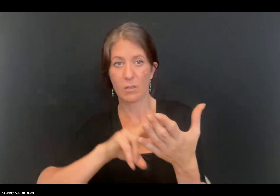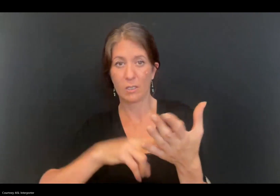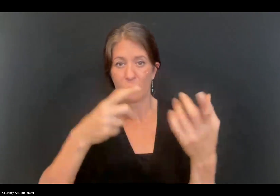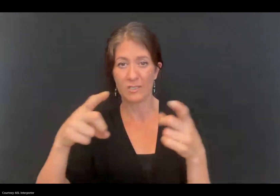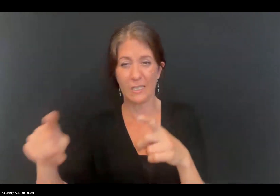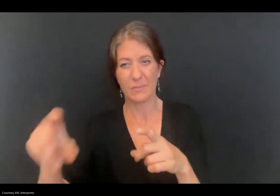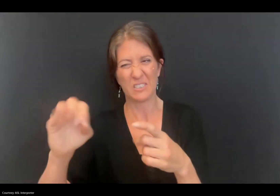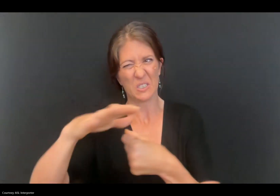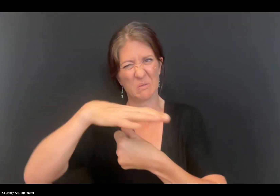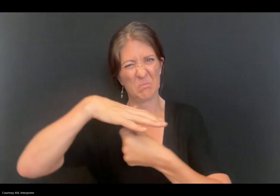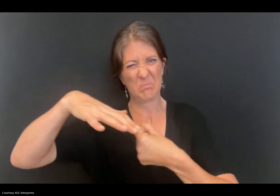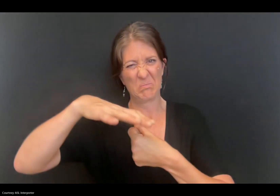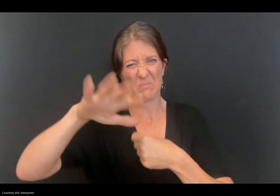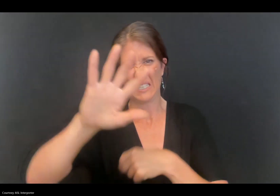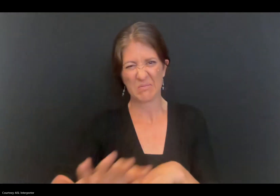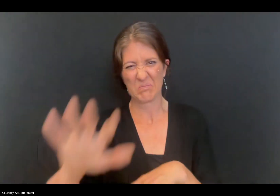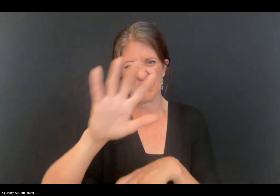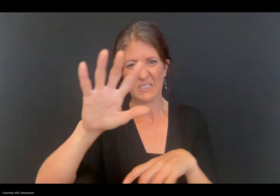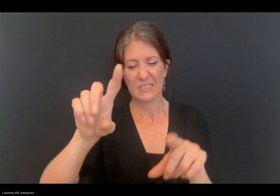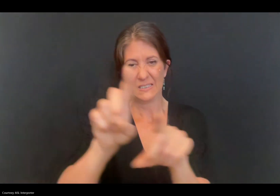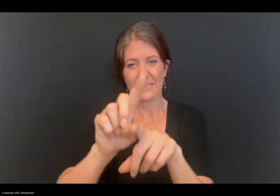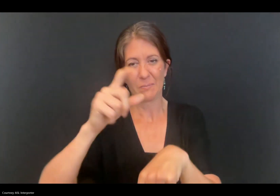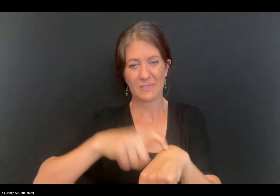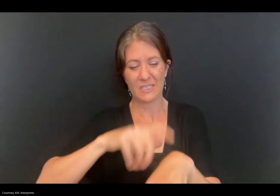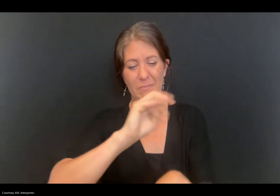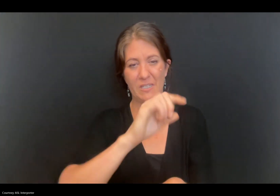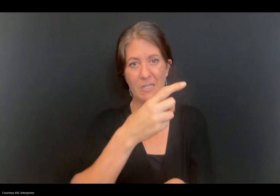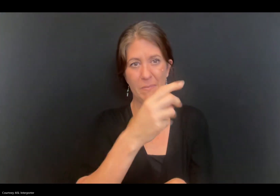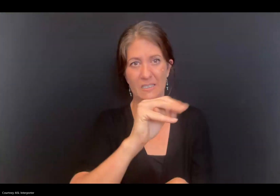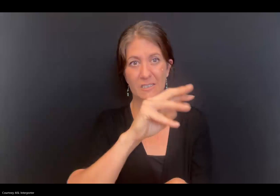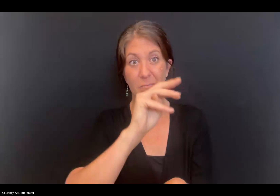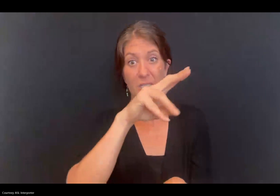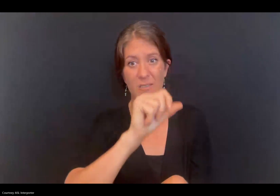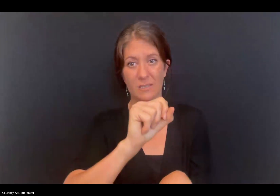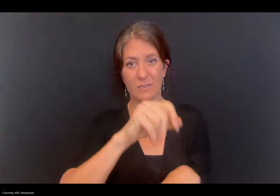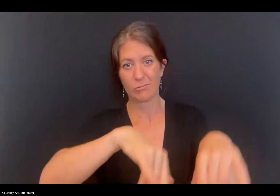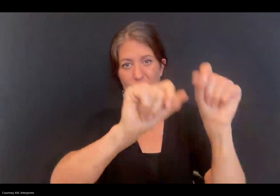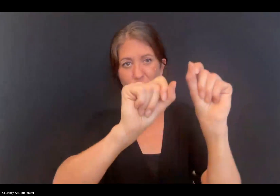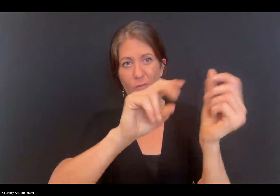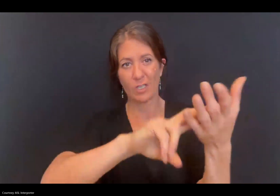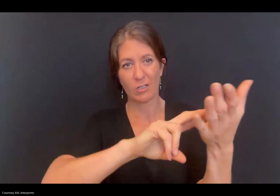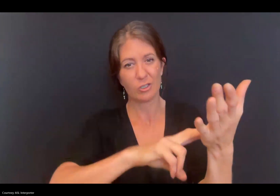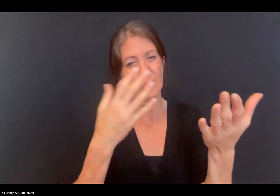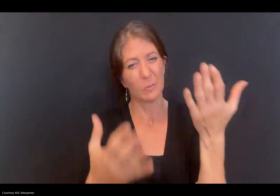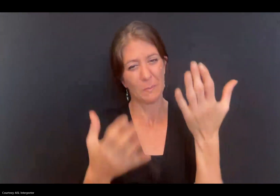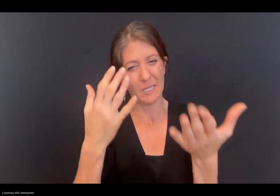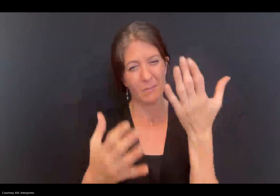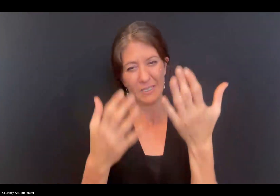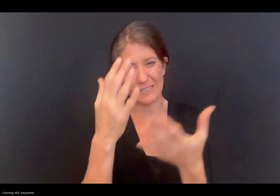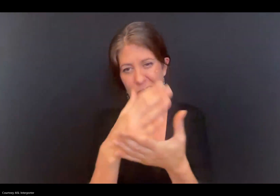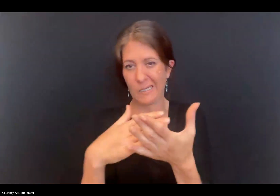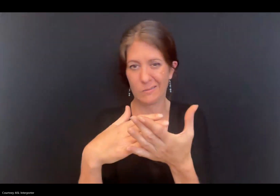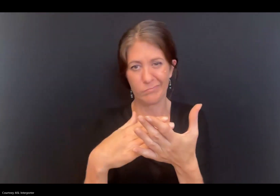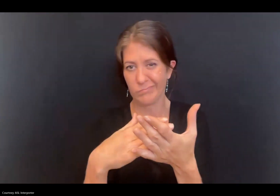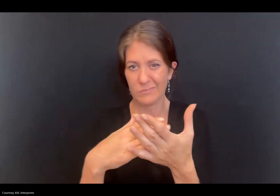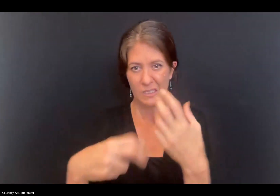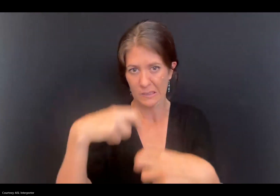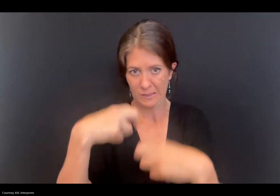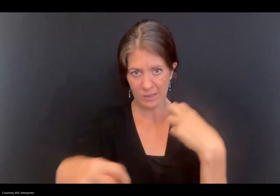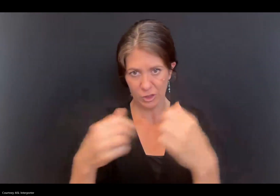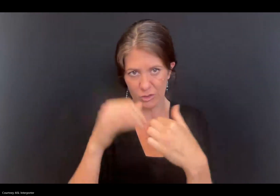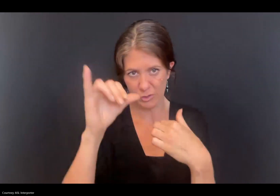same time that Maximus took over the contract. So there may be some issues